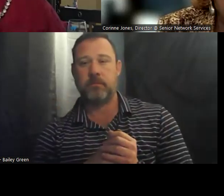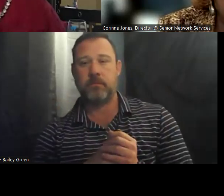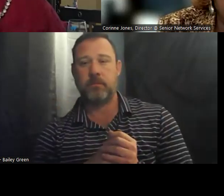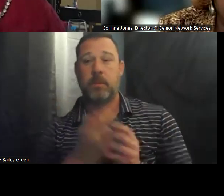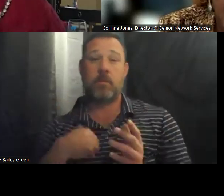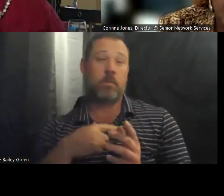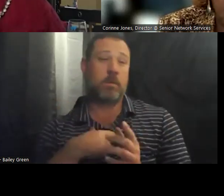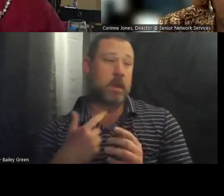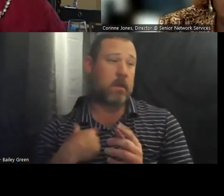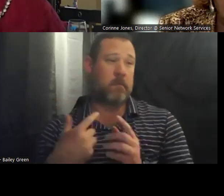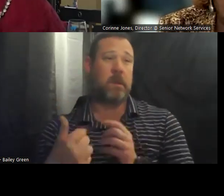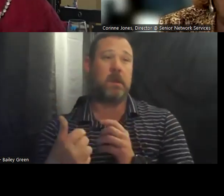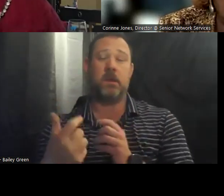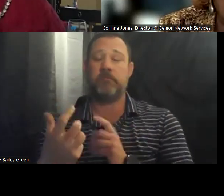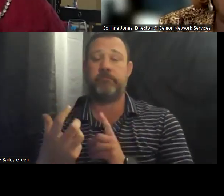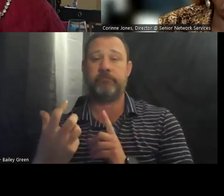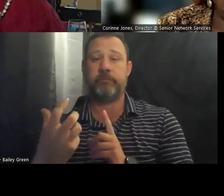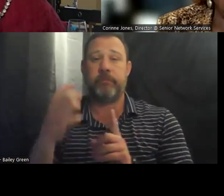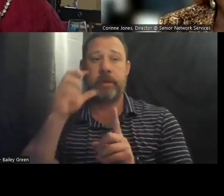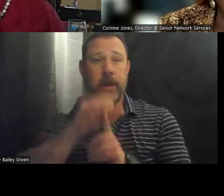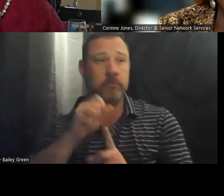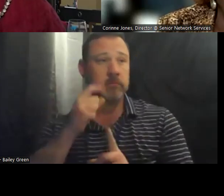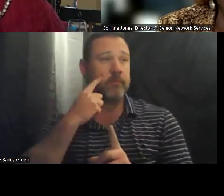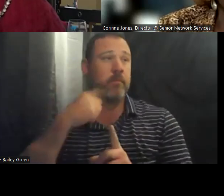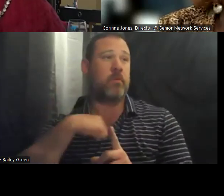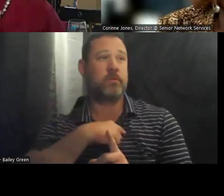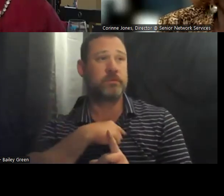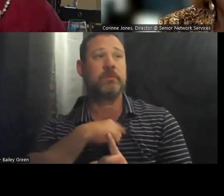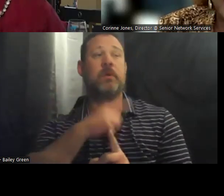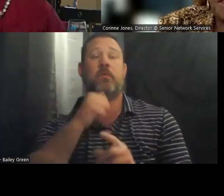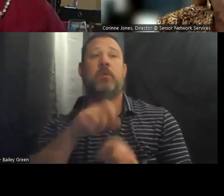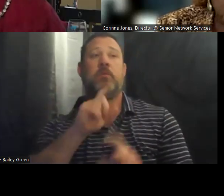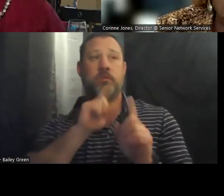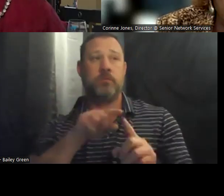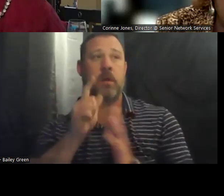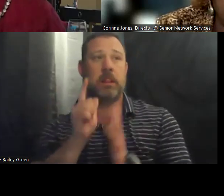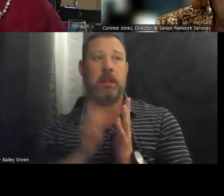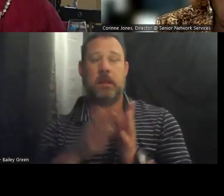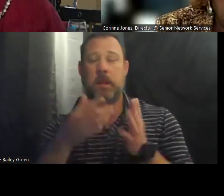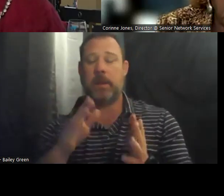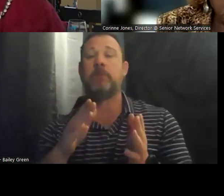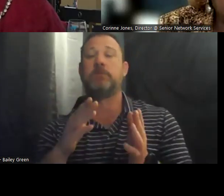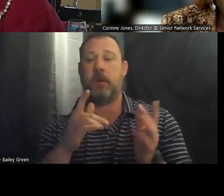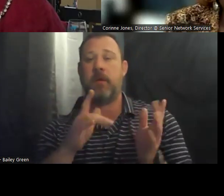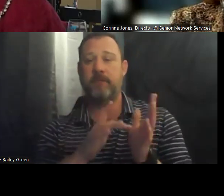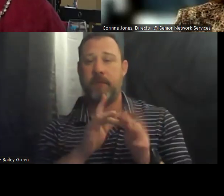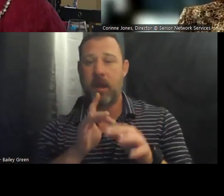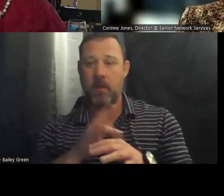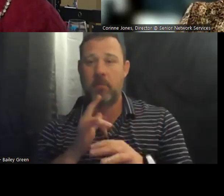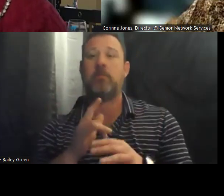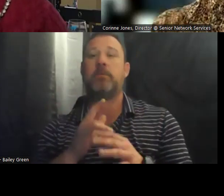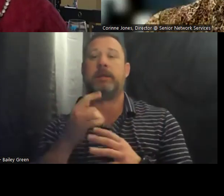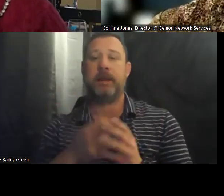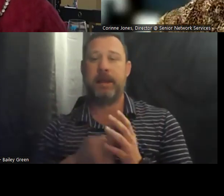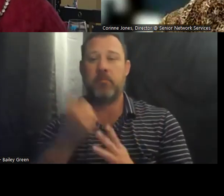under intense attack, and we will need to prepare to respond in all legal ways available to us. Gutting the Forest Service will